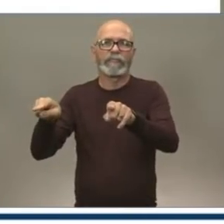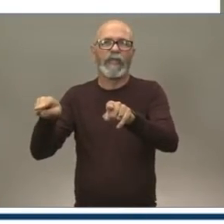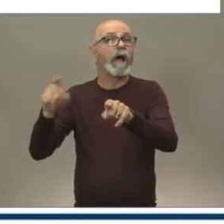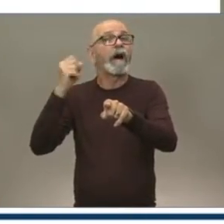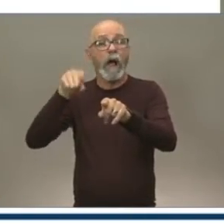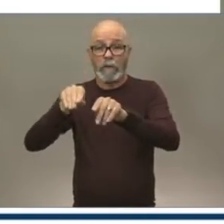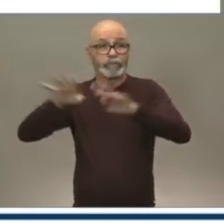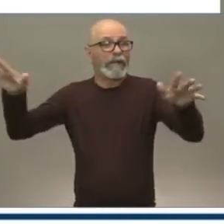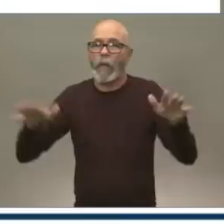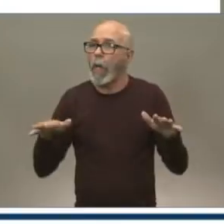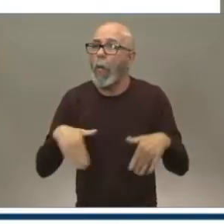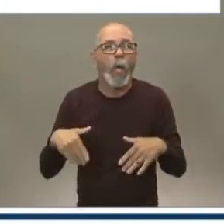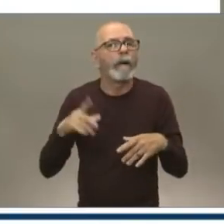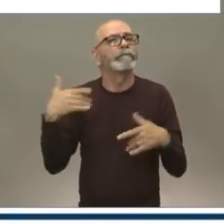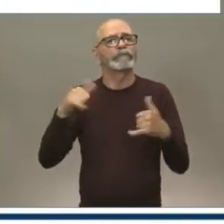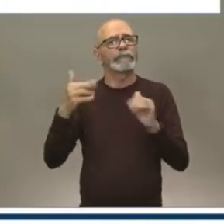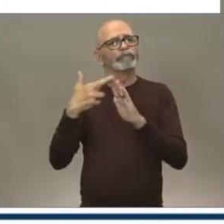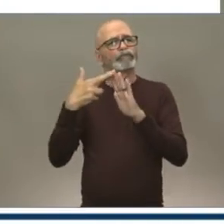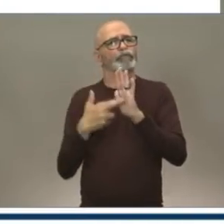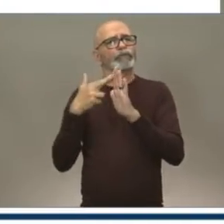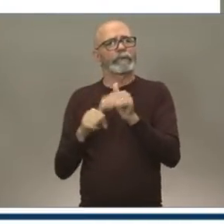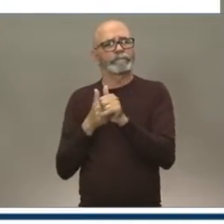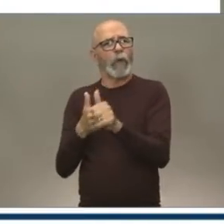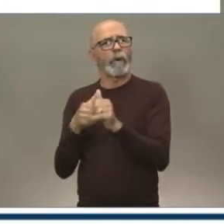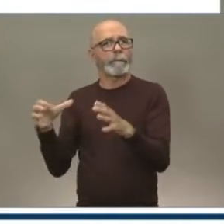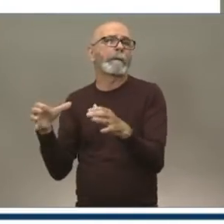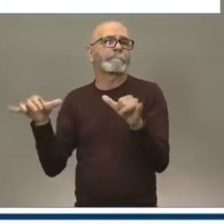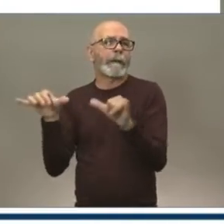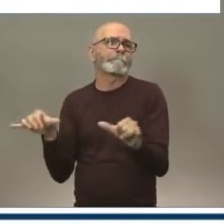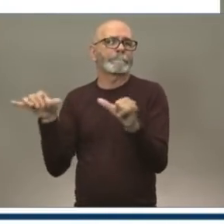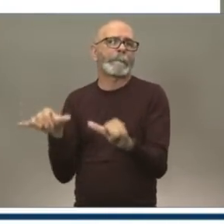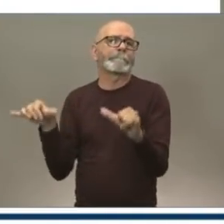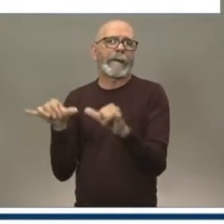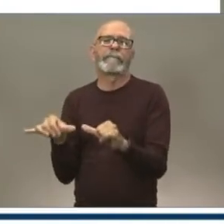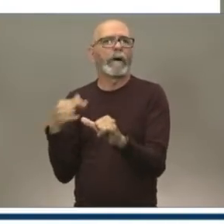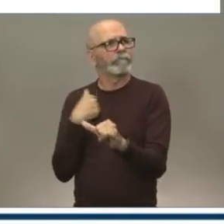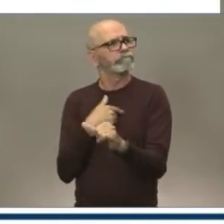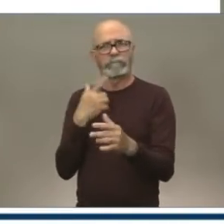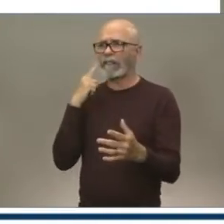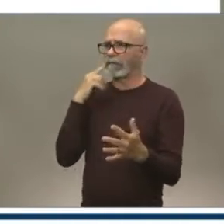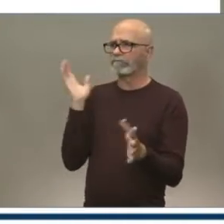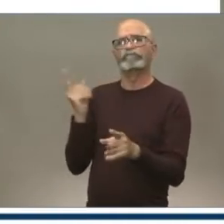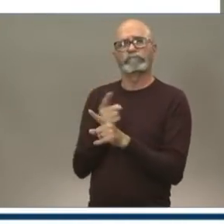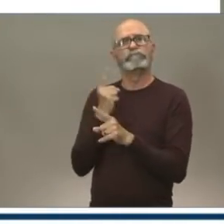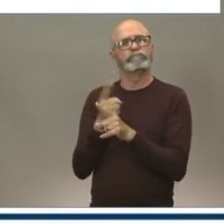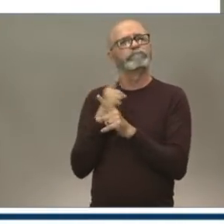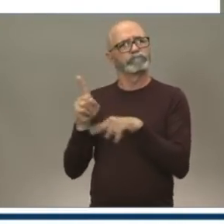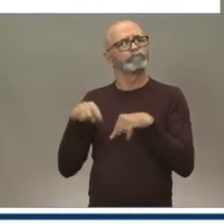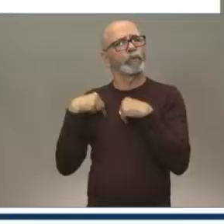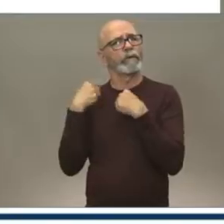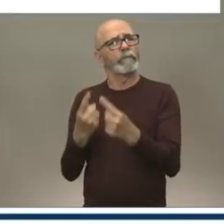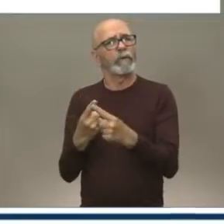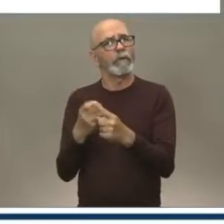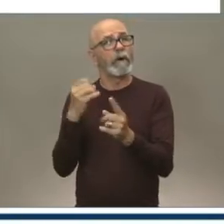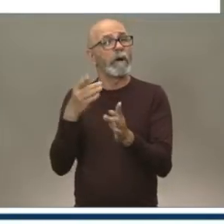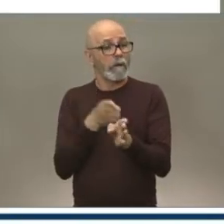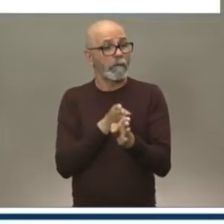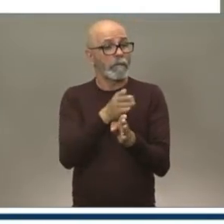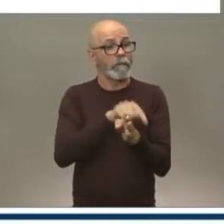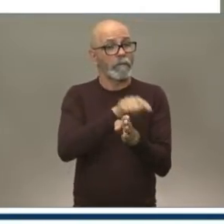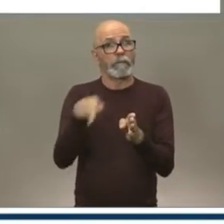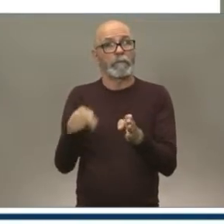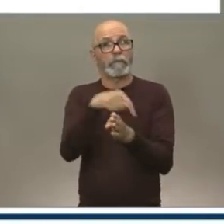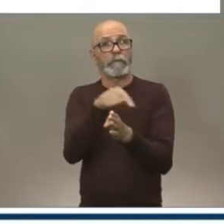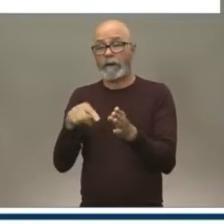message to Nova Scotians should be that we are doing the right things, border measures and everybody following public health protocols and